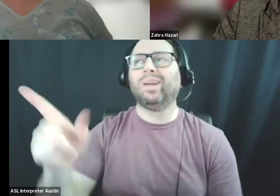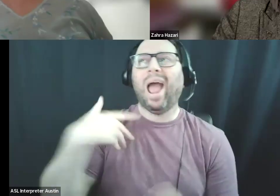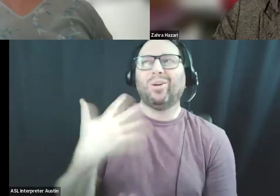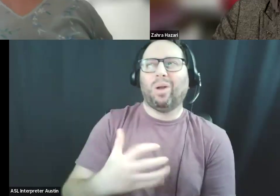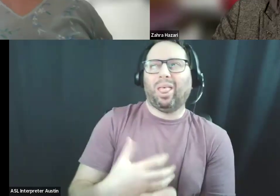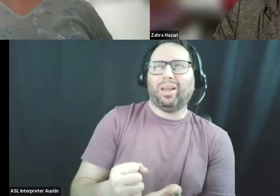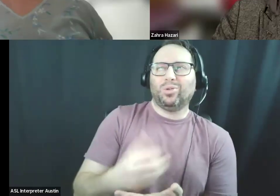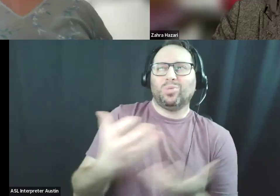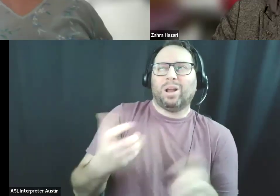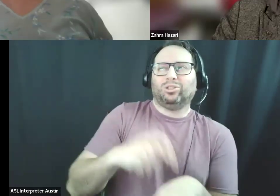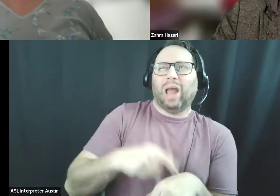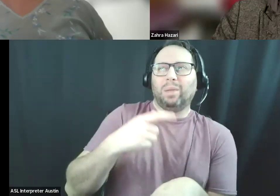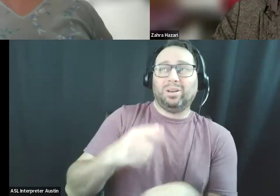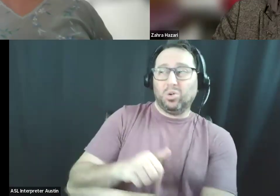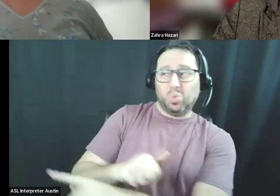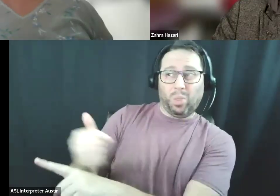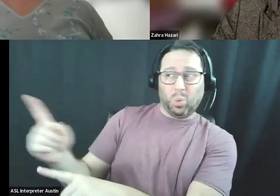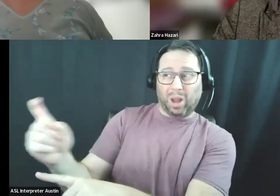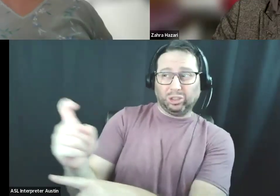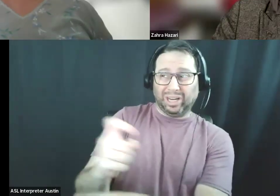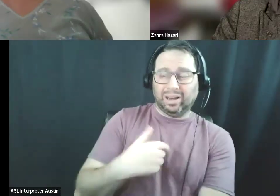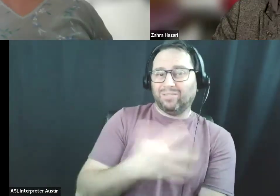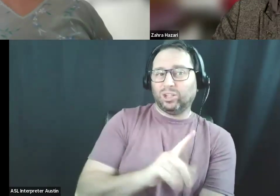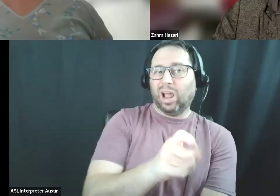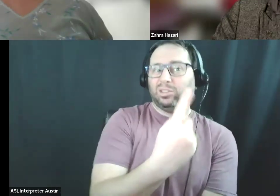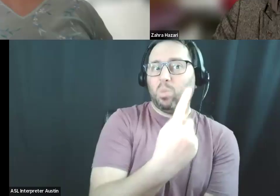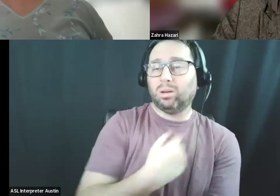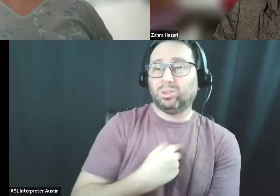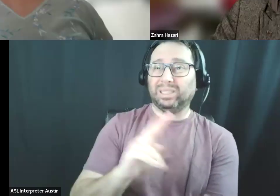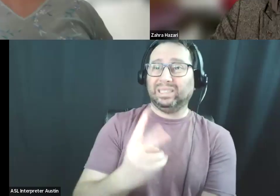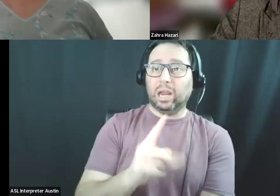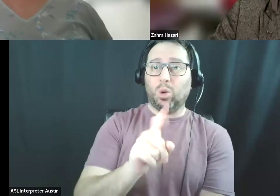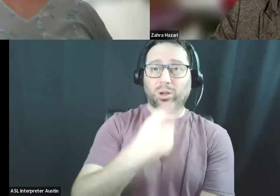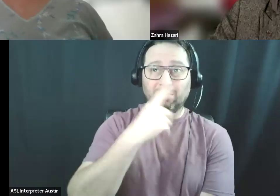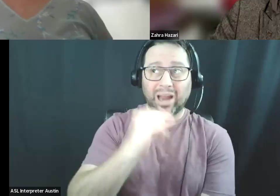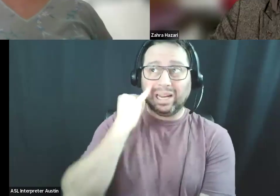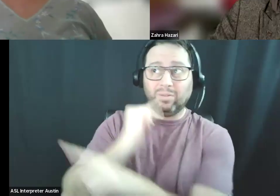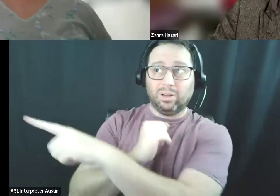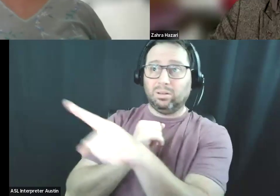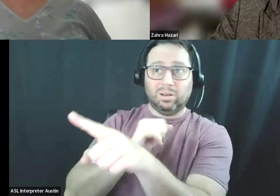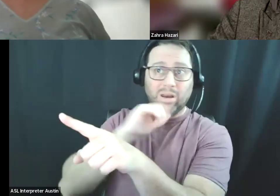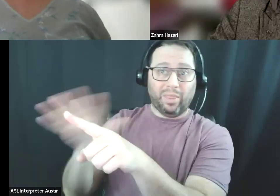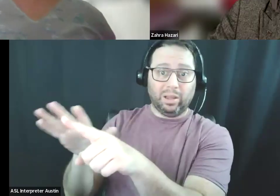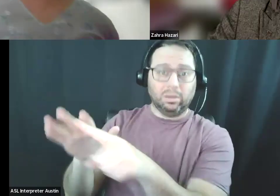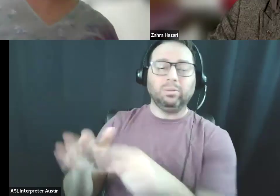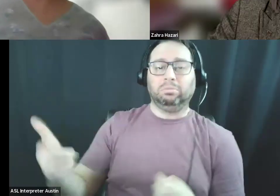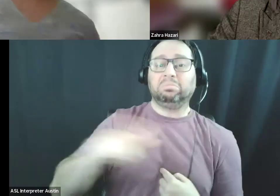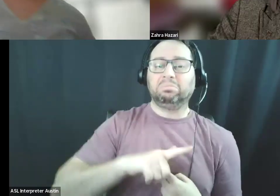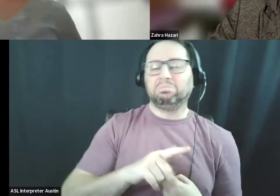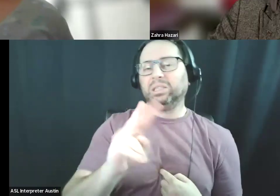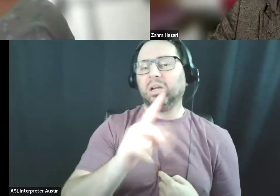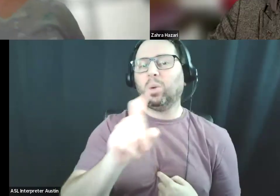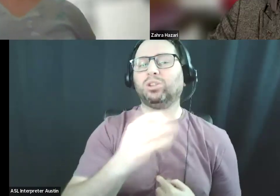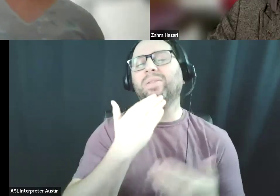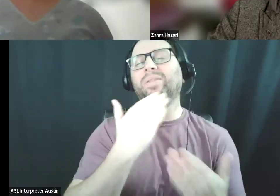already asked a question, so I just want to make sure no one else has any questions before I ask my second question. You're good. Okay, thank you.